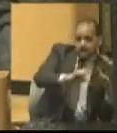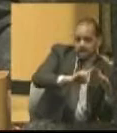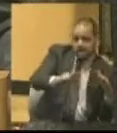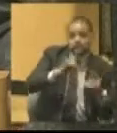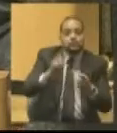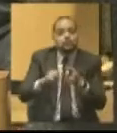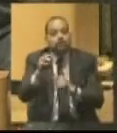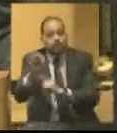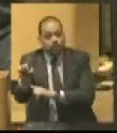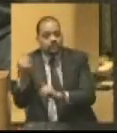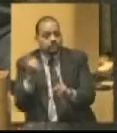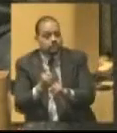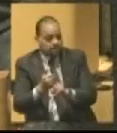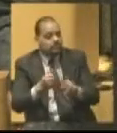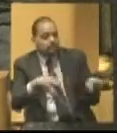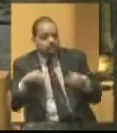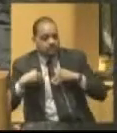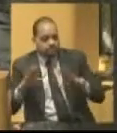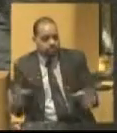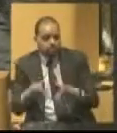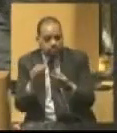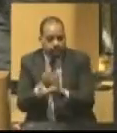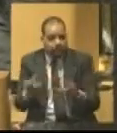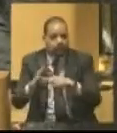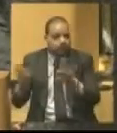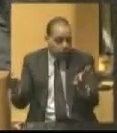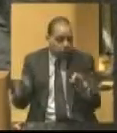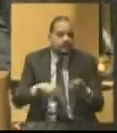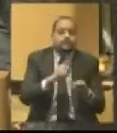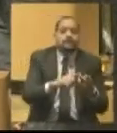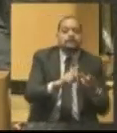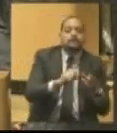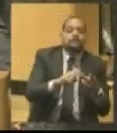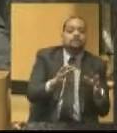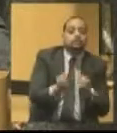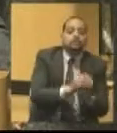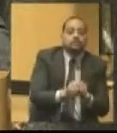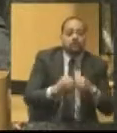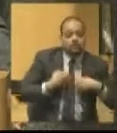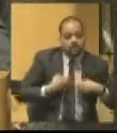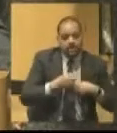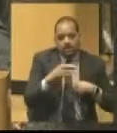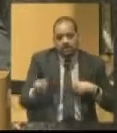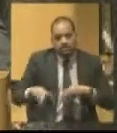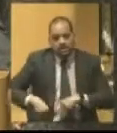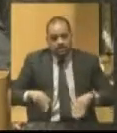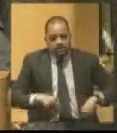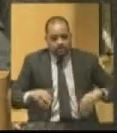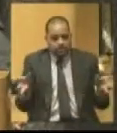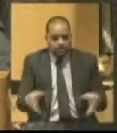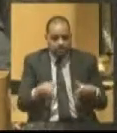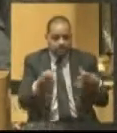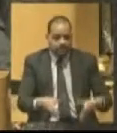August 8th instructions were given to the commander of the Joint Army-Navy operation that established a Union beachhead at Port Royal on the Sea Islands of